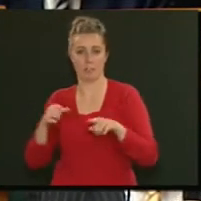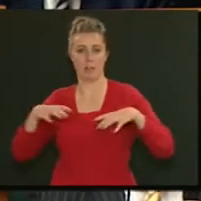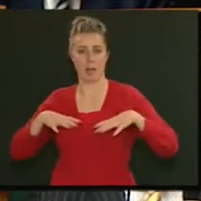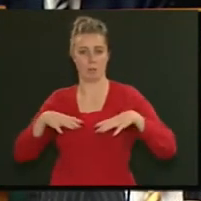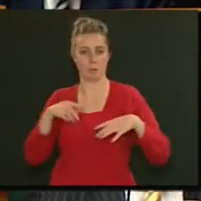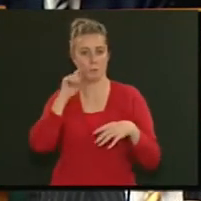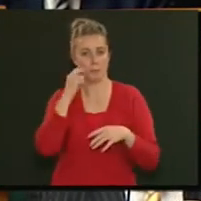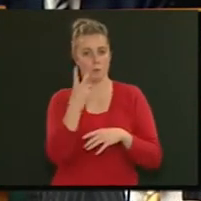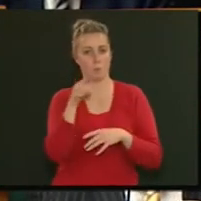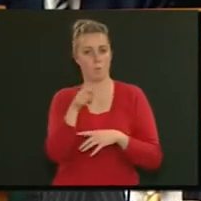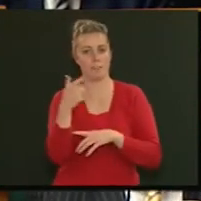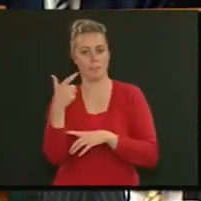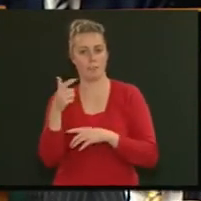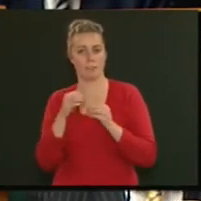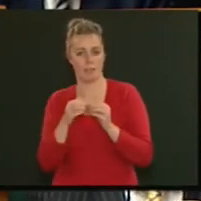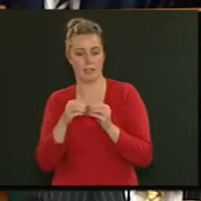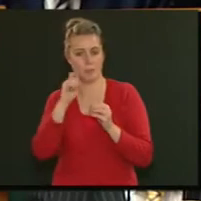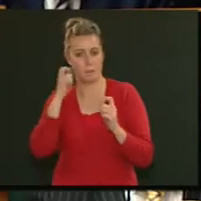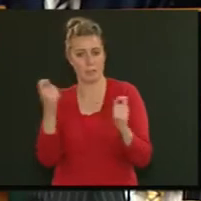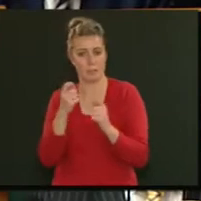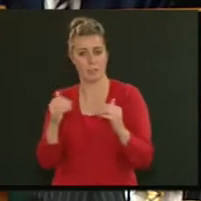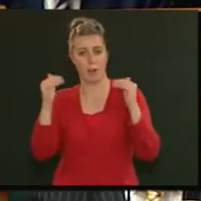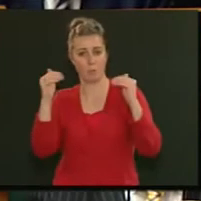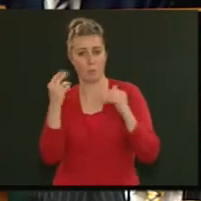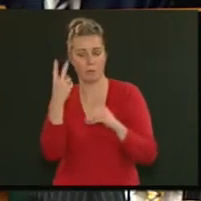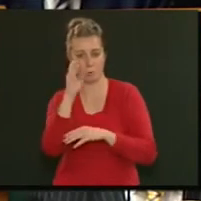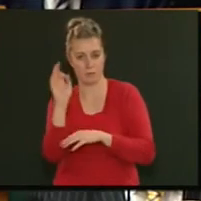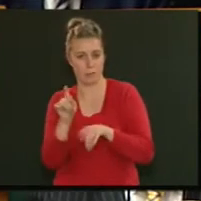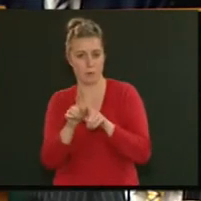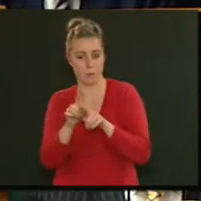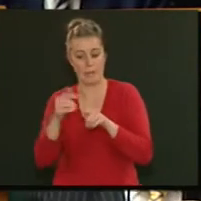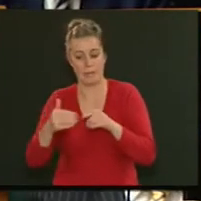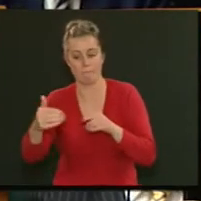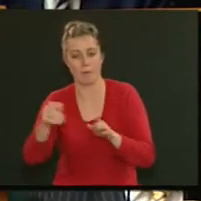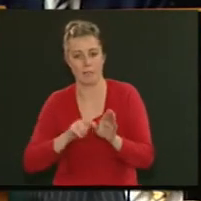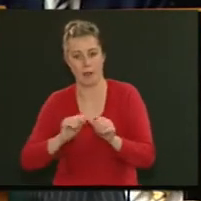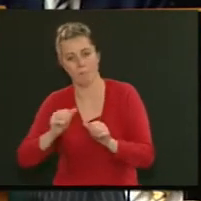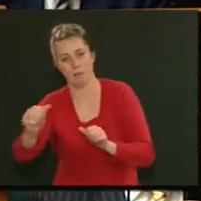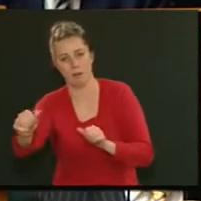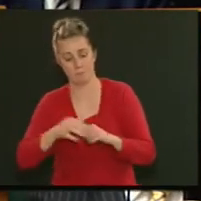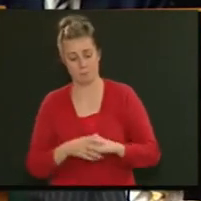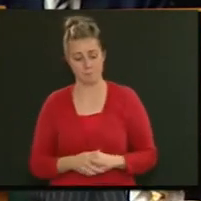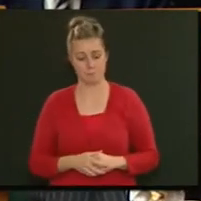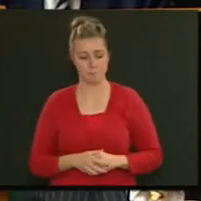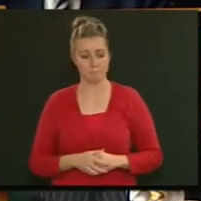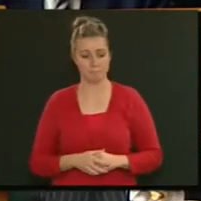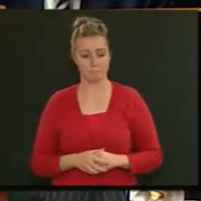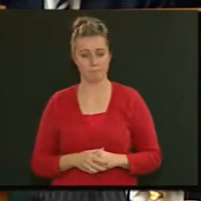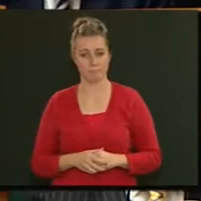billion, and subsequent years will be adjusted upwards by 2% each year. The Obergall surplus